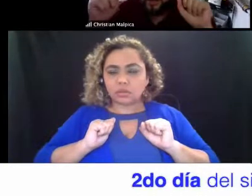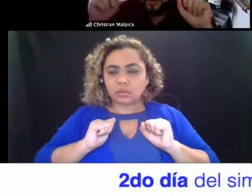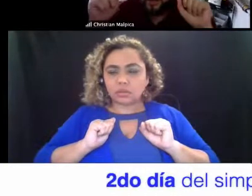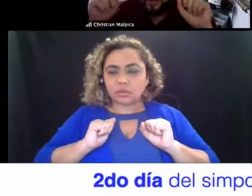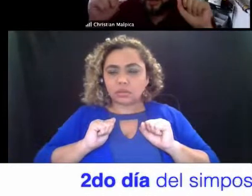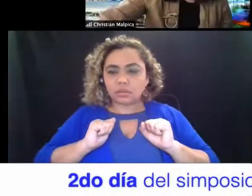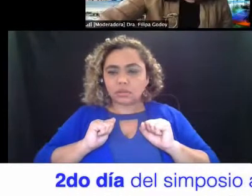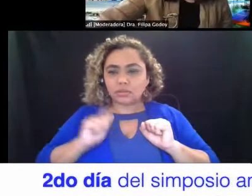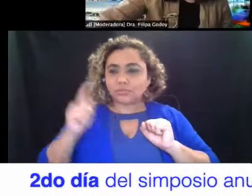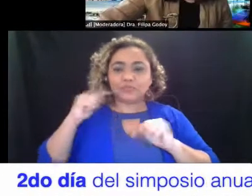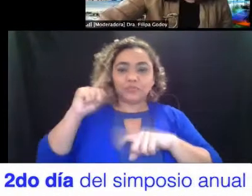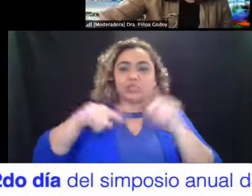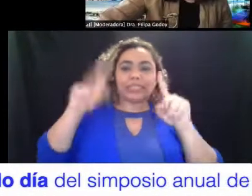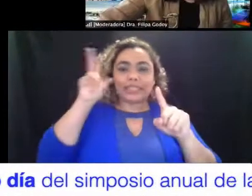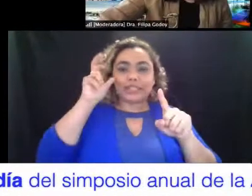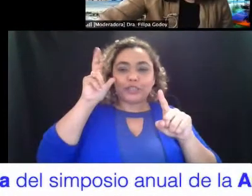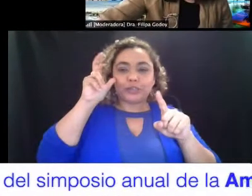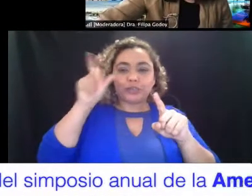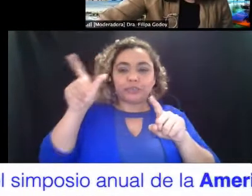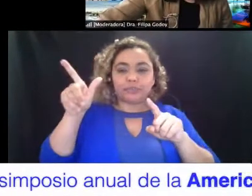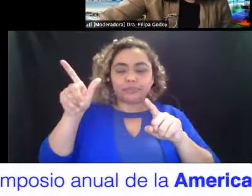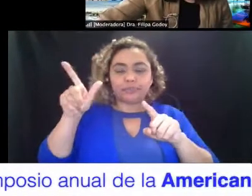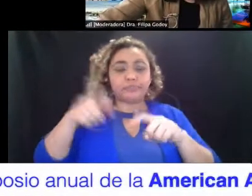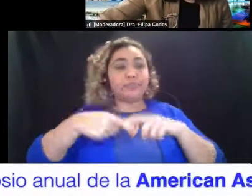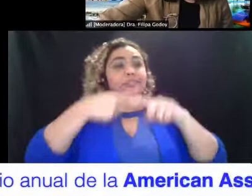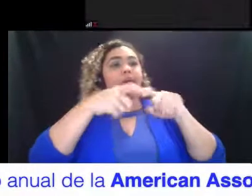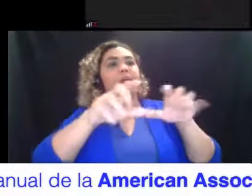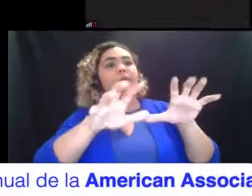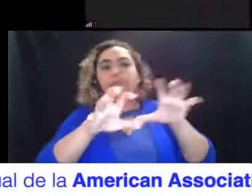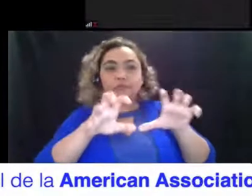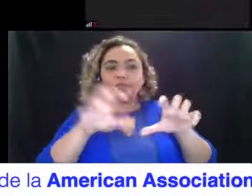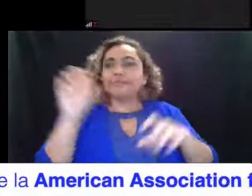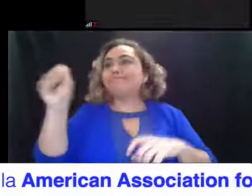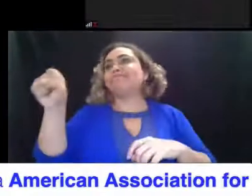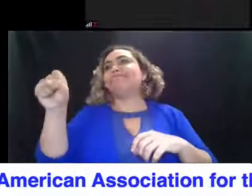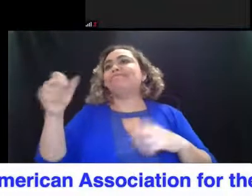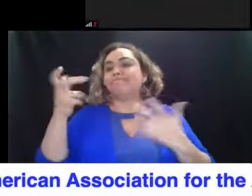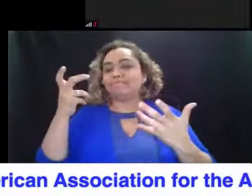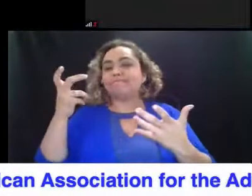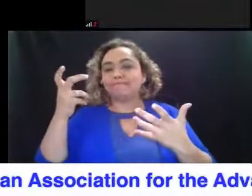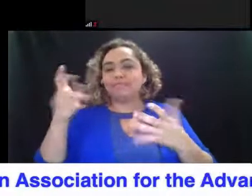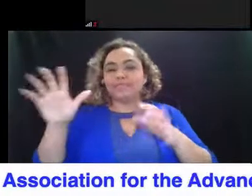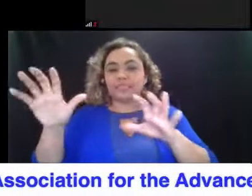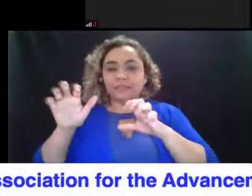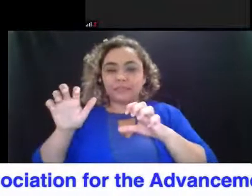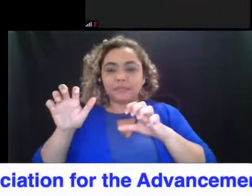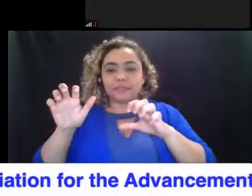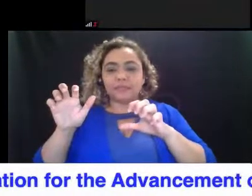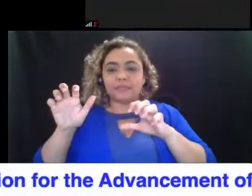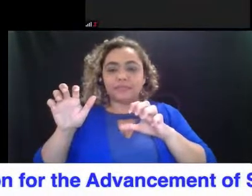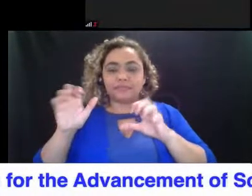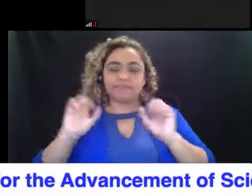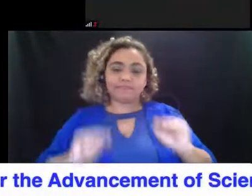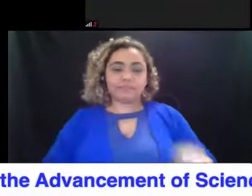We can't hear you. Se frizó. Se frizó. Well,